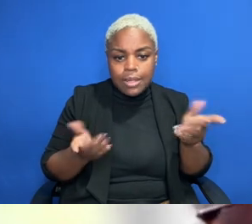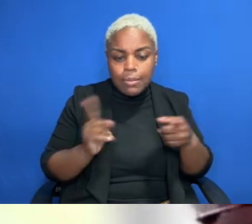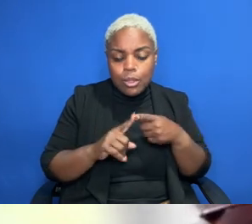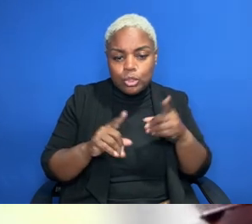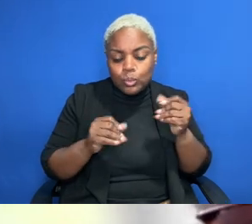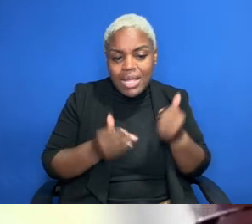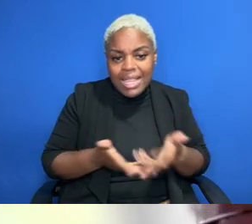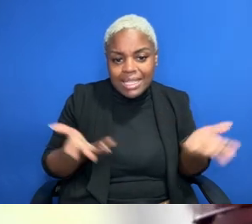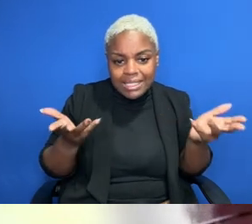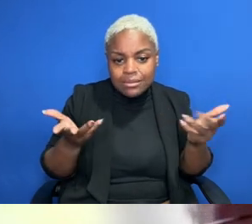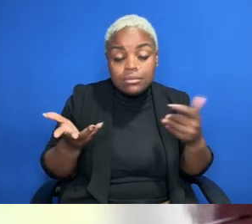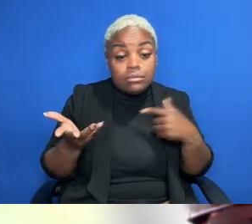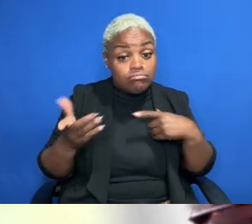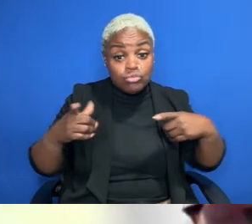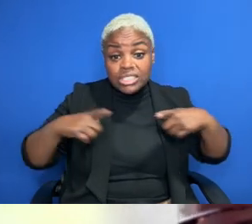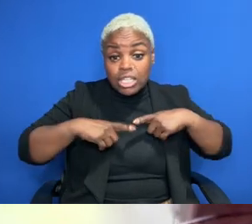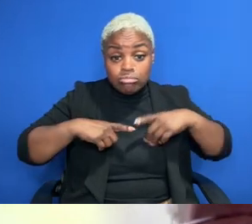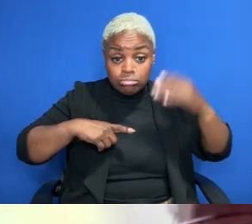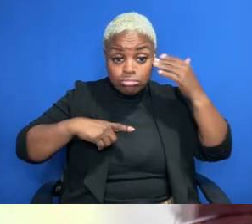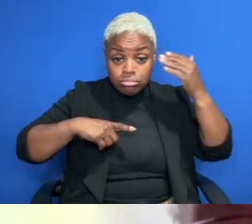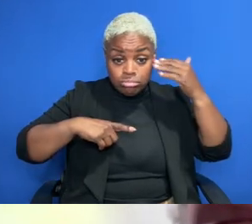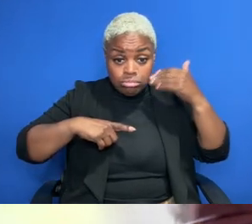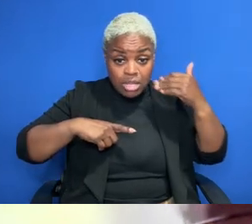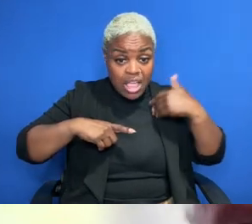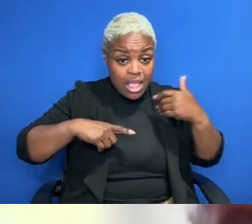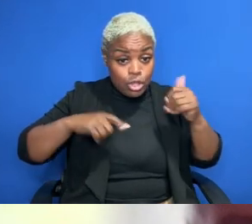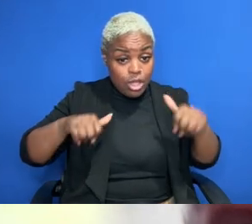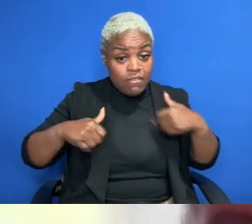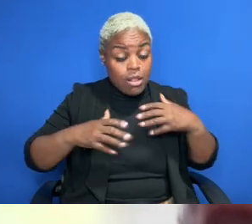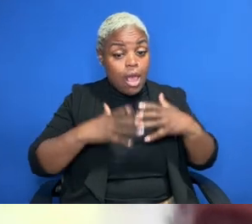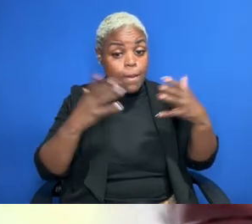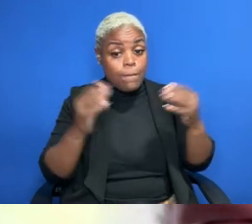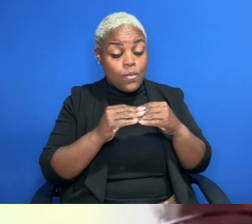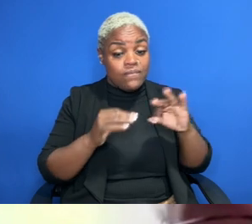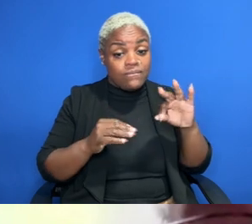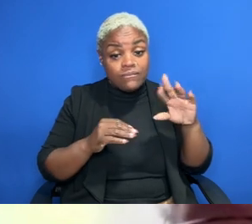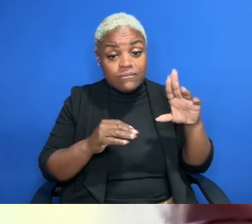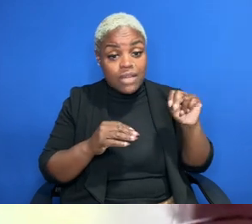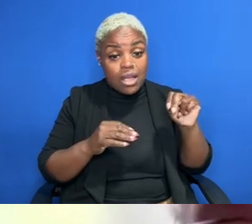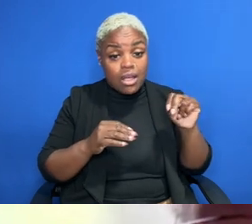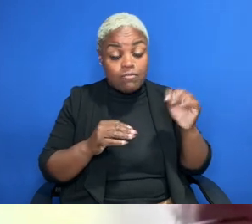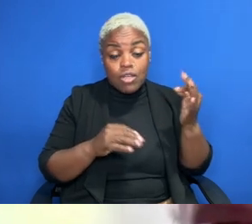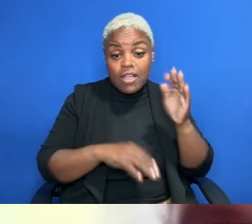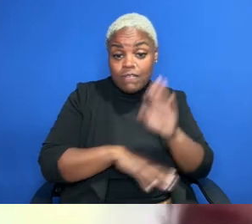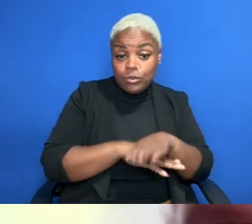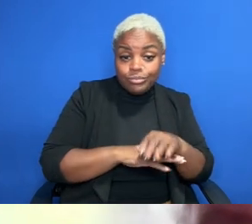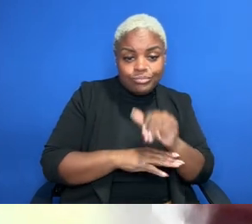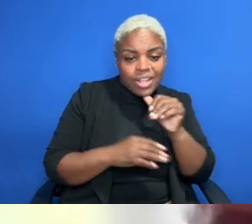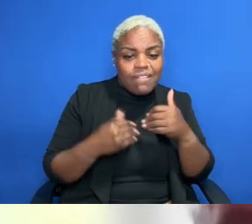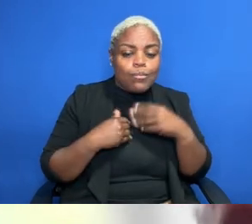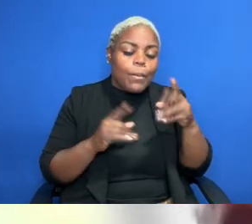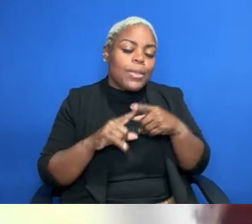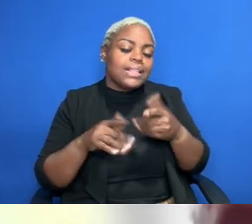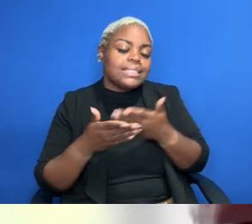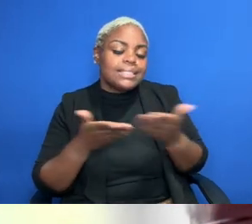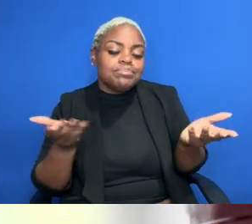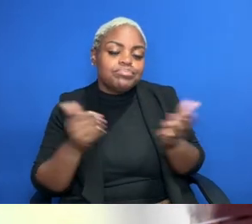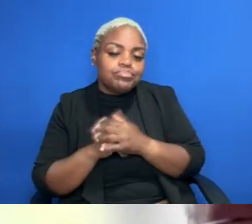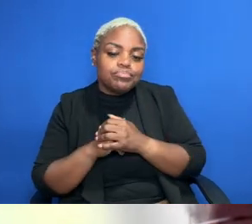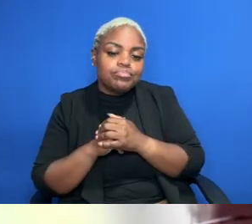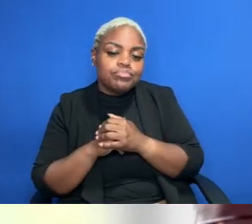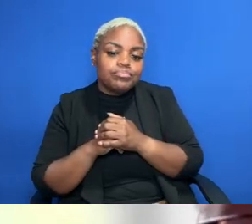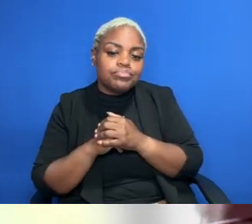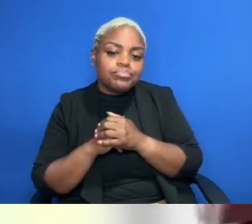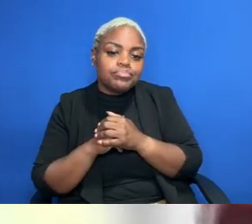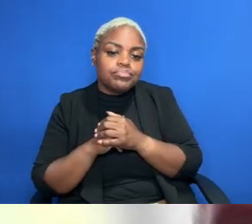we wouldn't have to worry about doing anything. I could retire, we could all have more fun on Friday afternoons and not